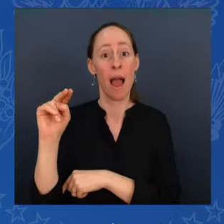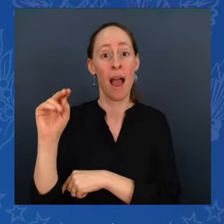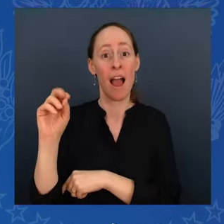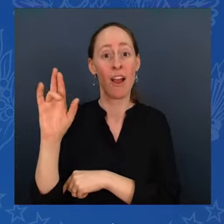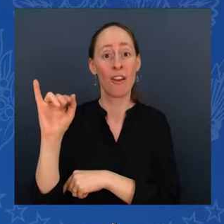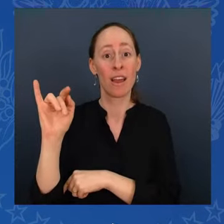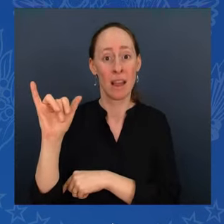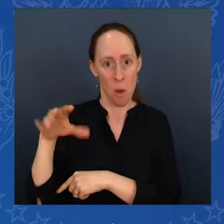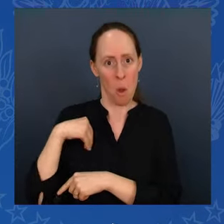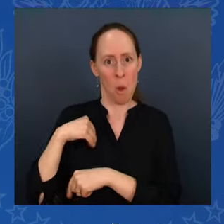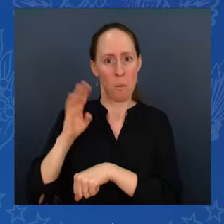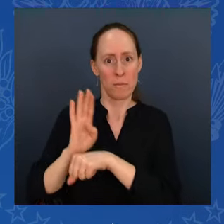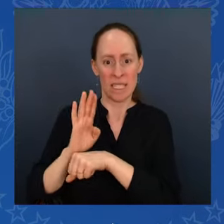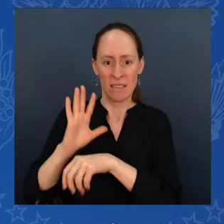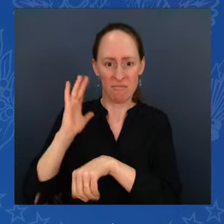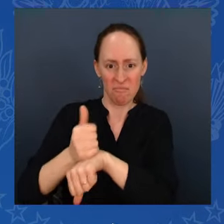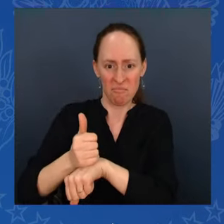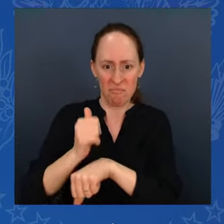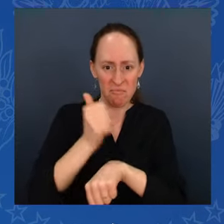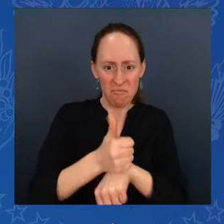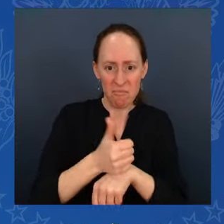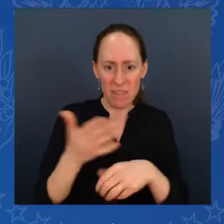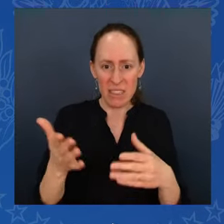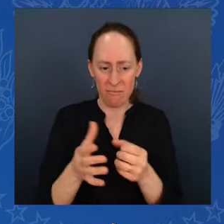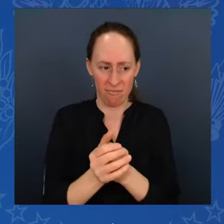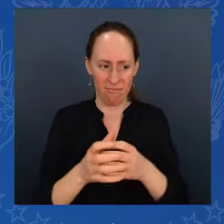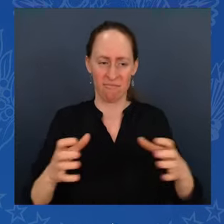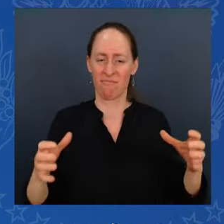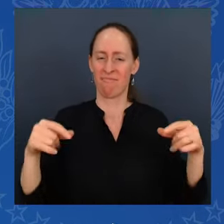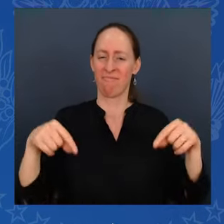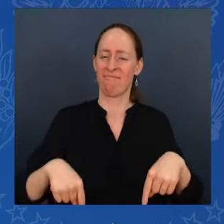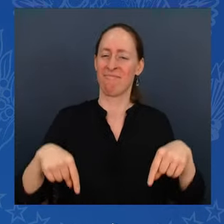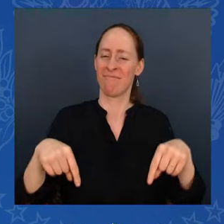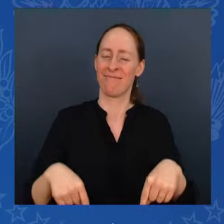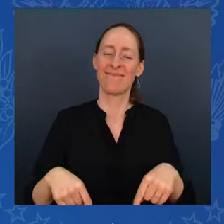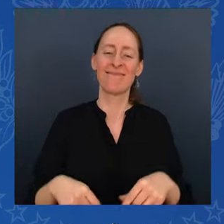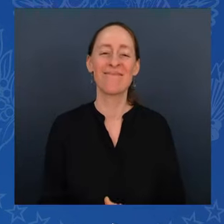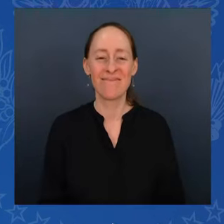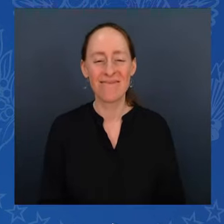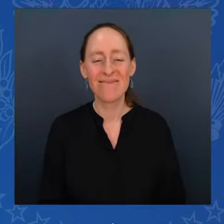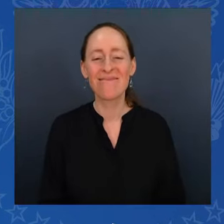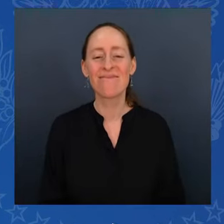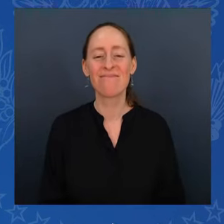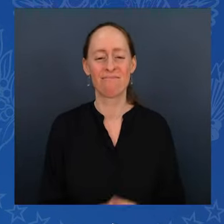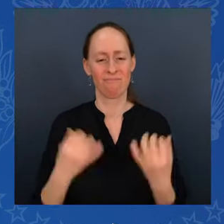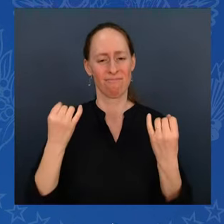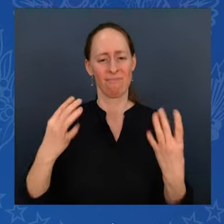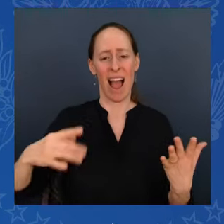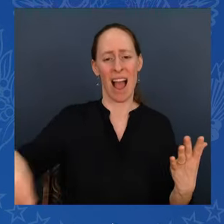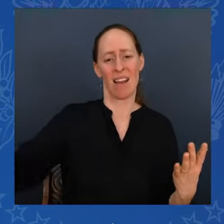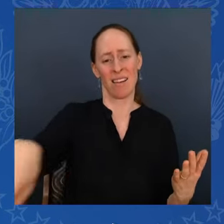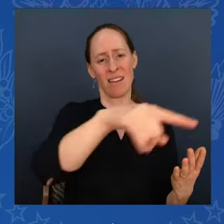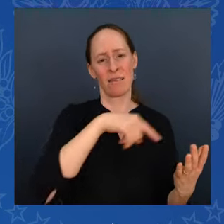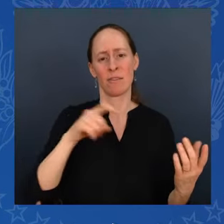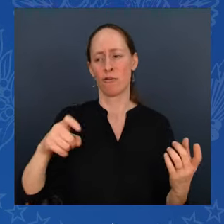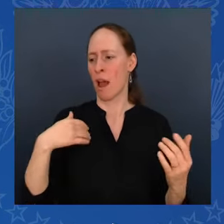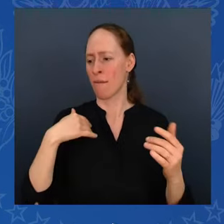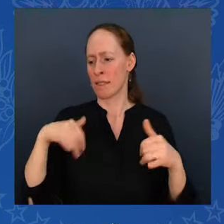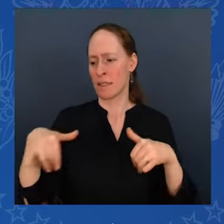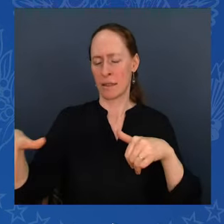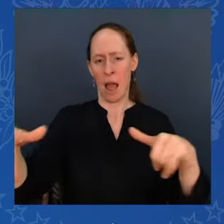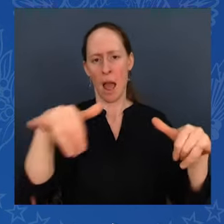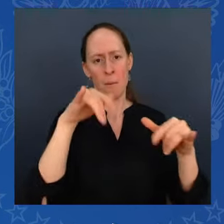I think we all in this room share one goal: give everybody a fair shot, just a shot, freedom to chase their